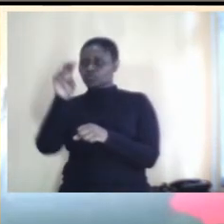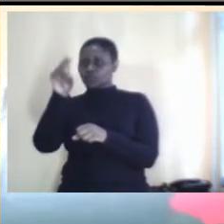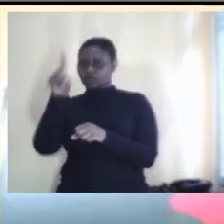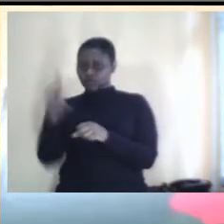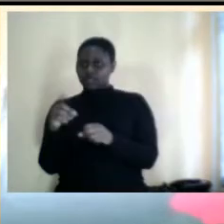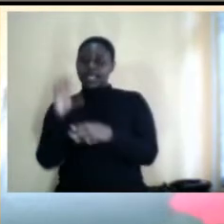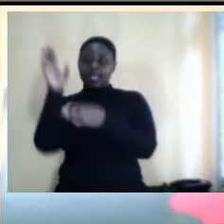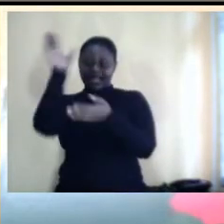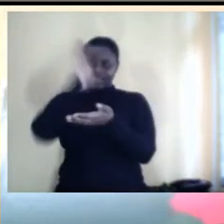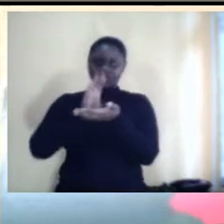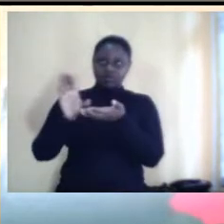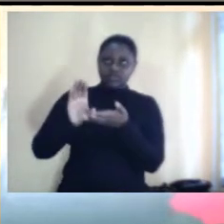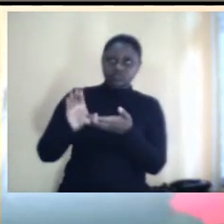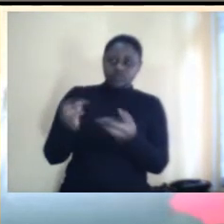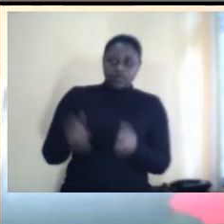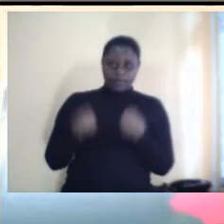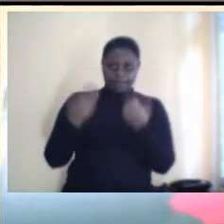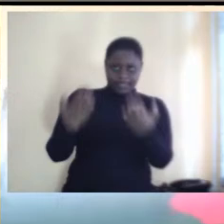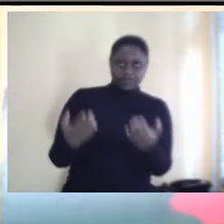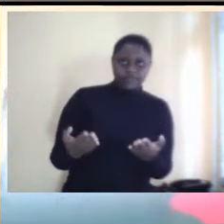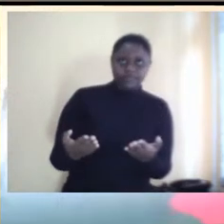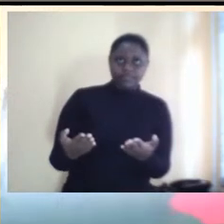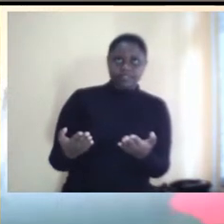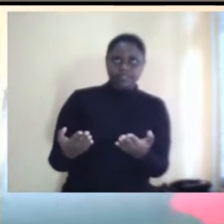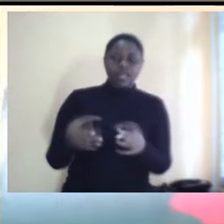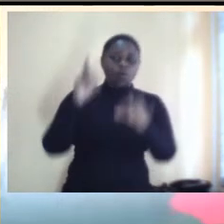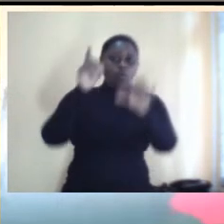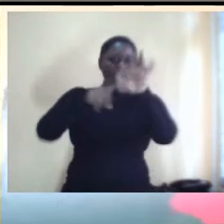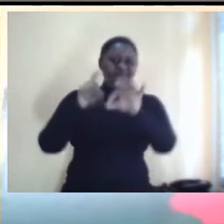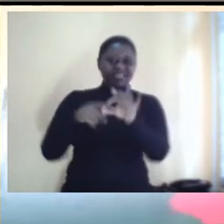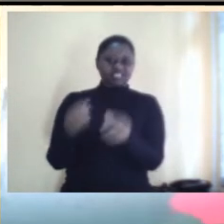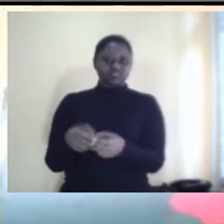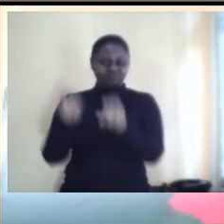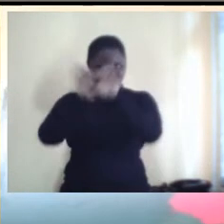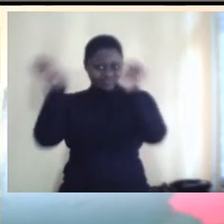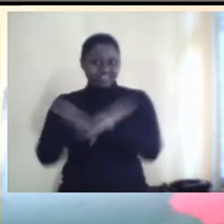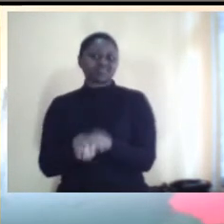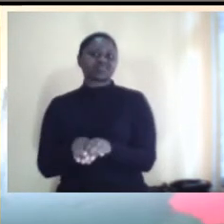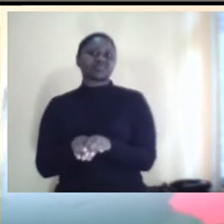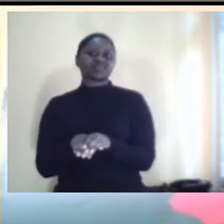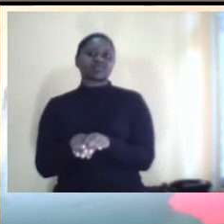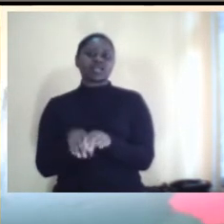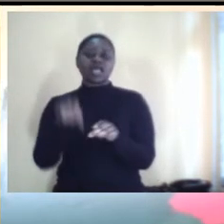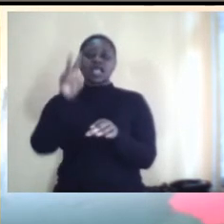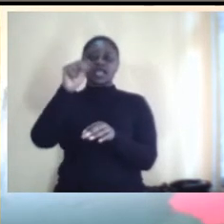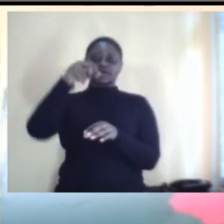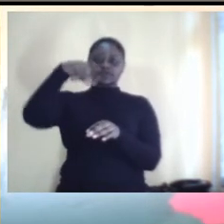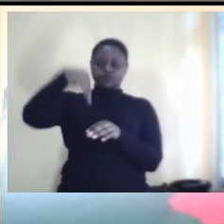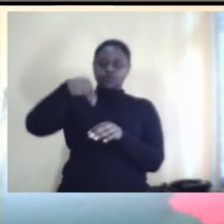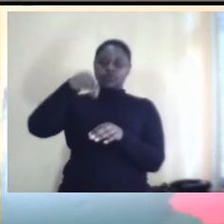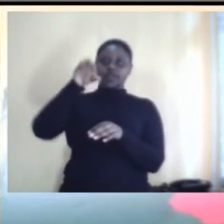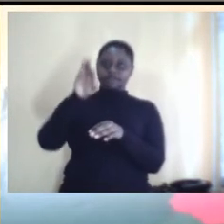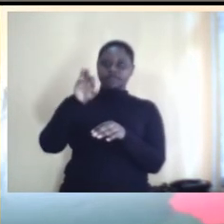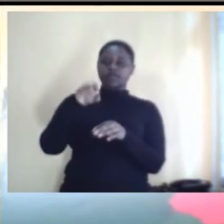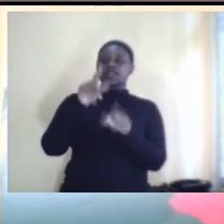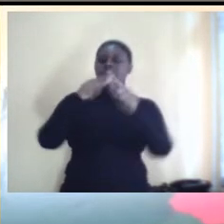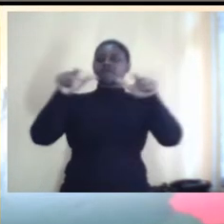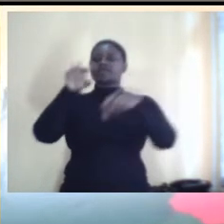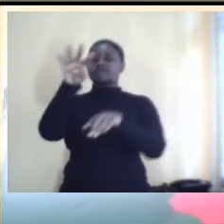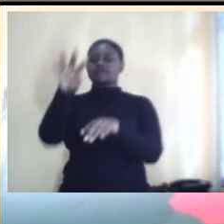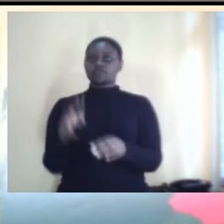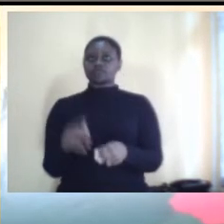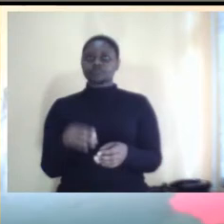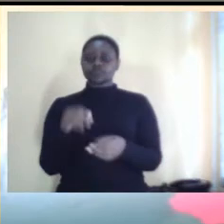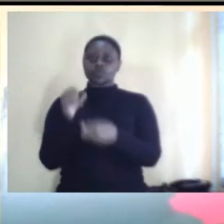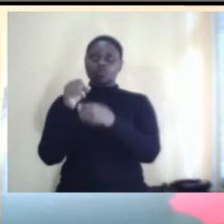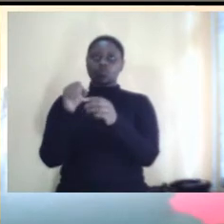has also embarked on providing a qualification of NQF level 2 to 4 with